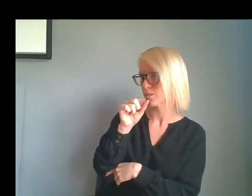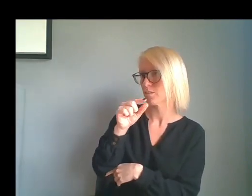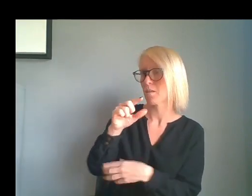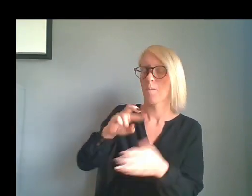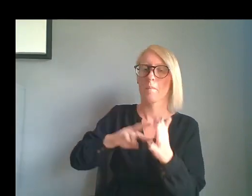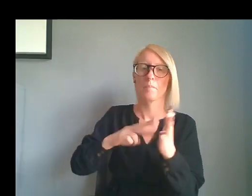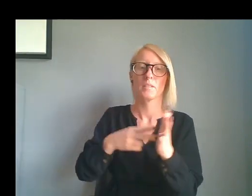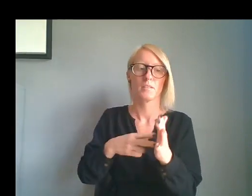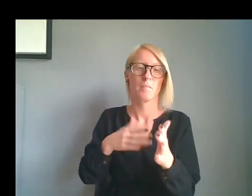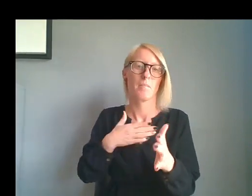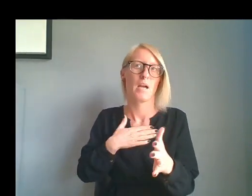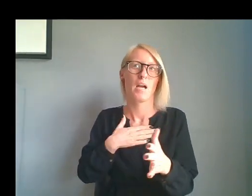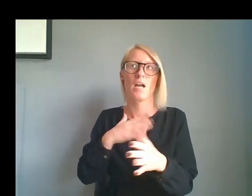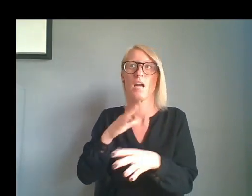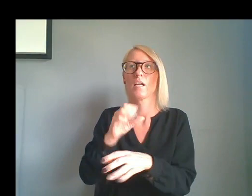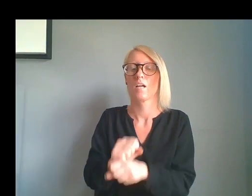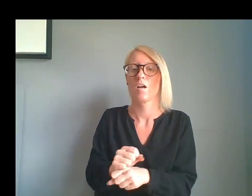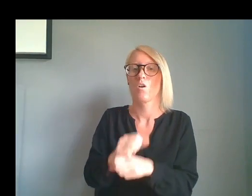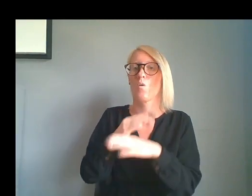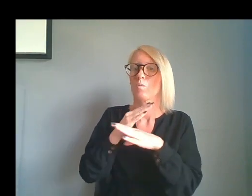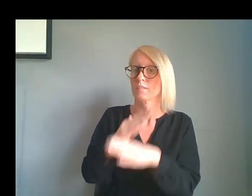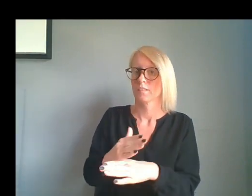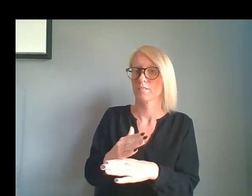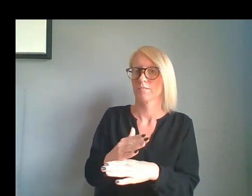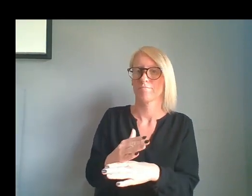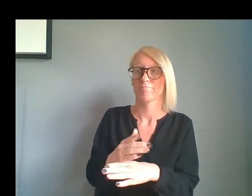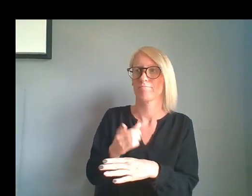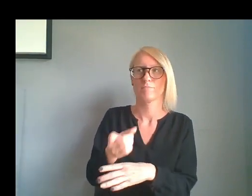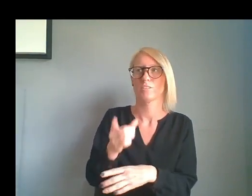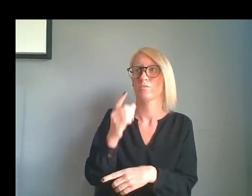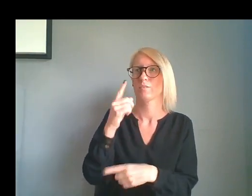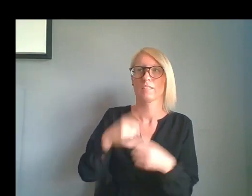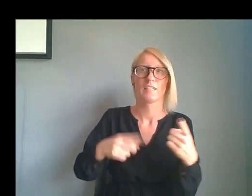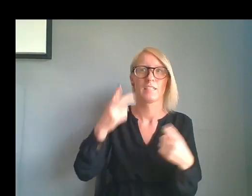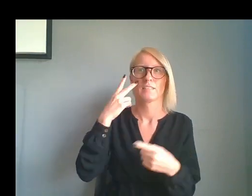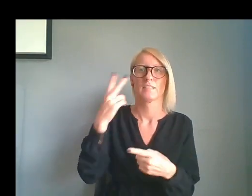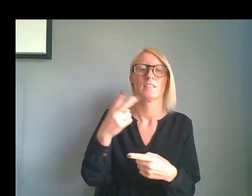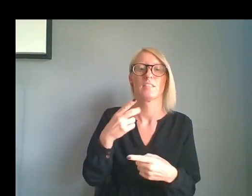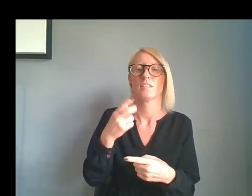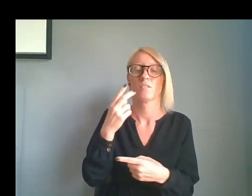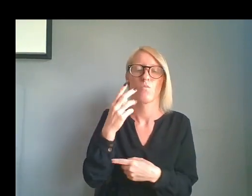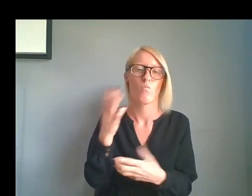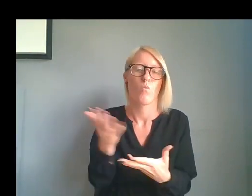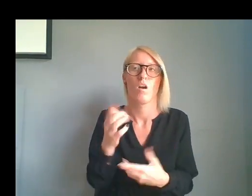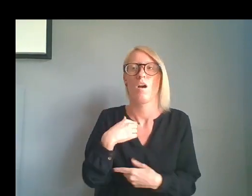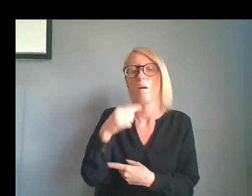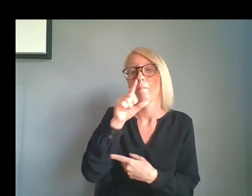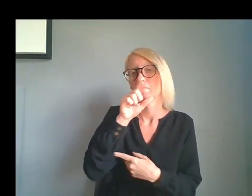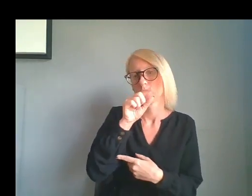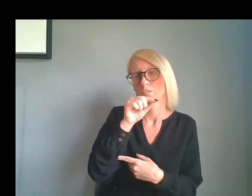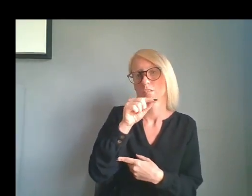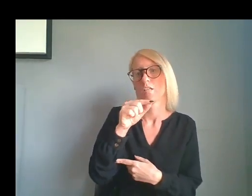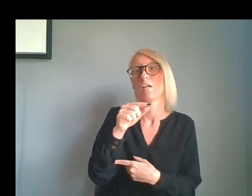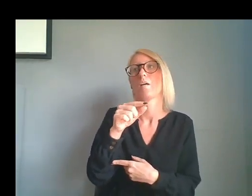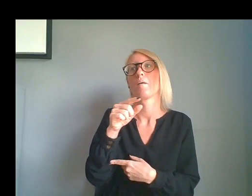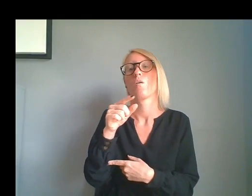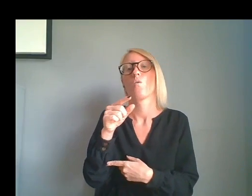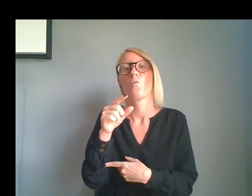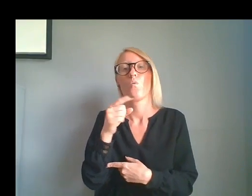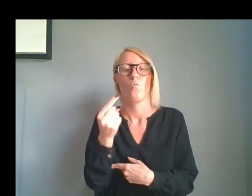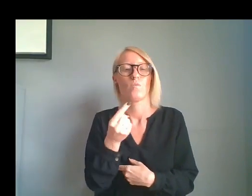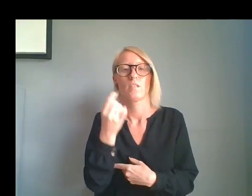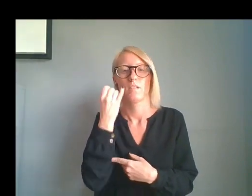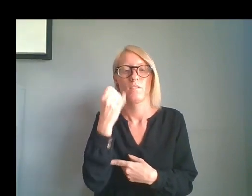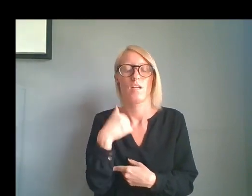was protected, you would not be able to see what I'm tweeting unless I give you permission. So if you're using your